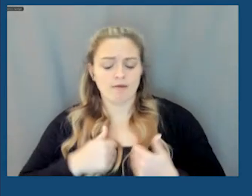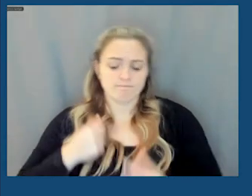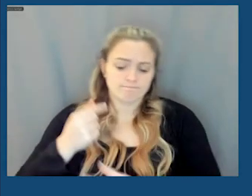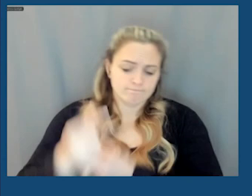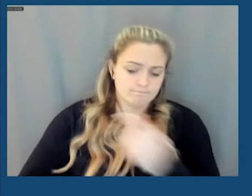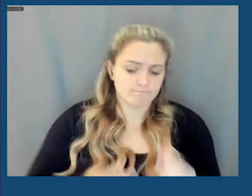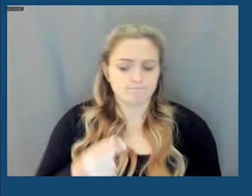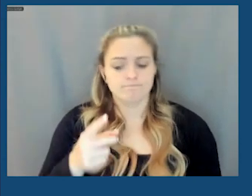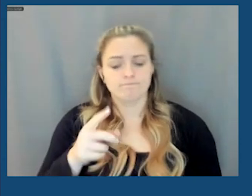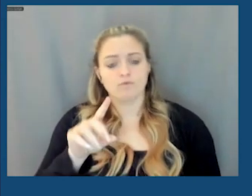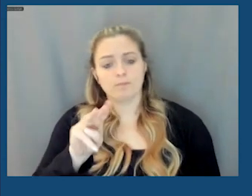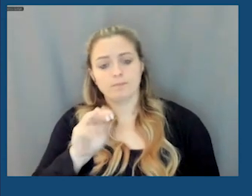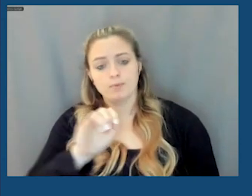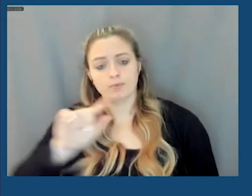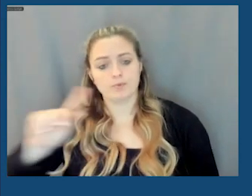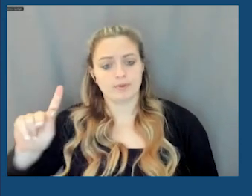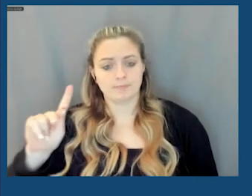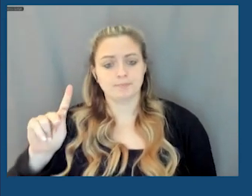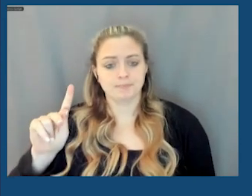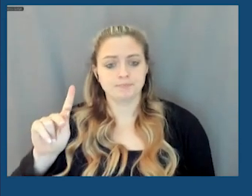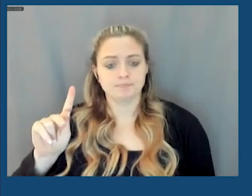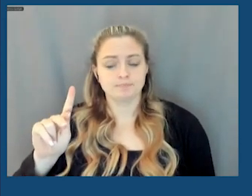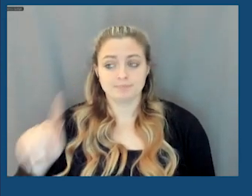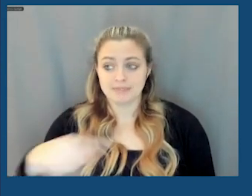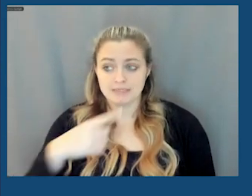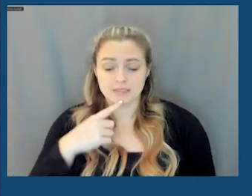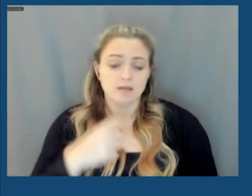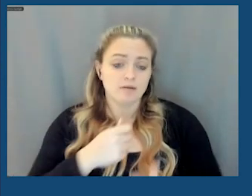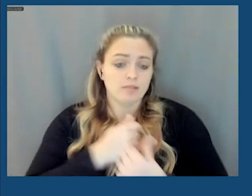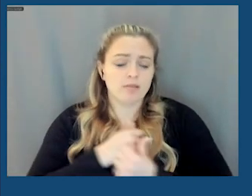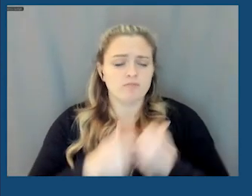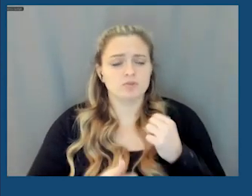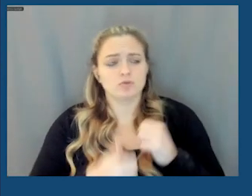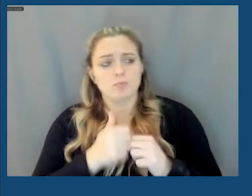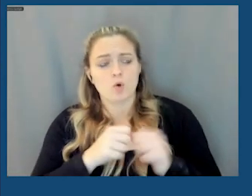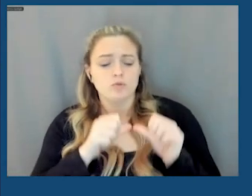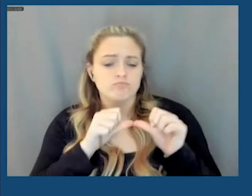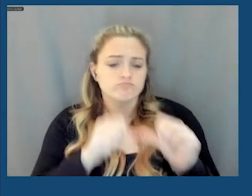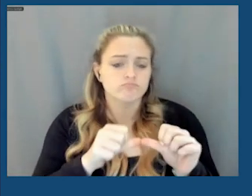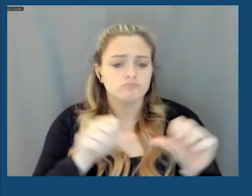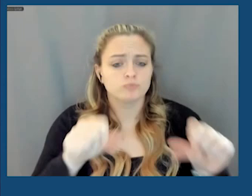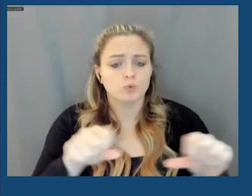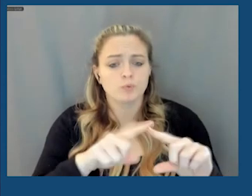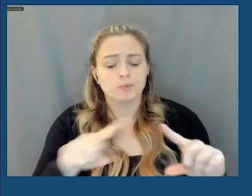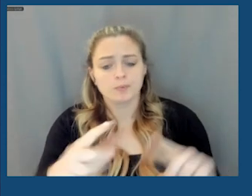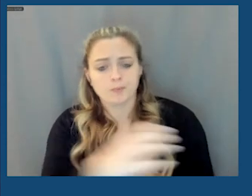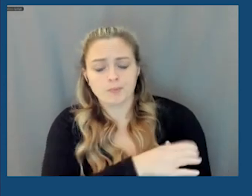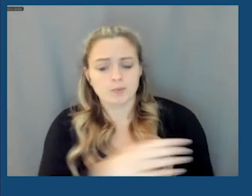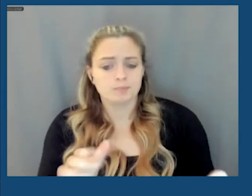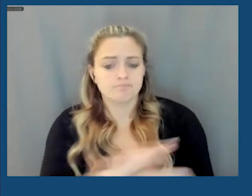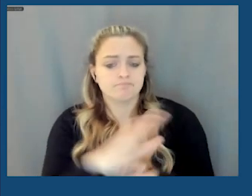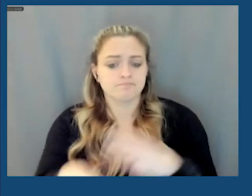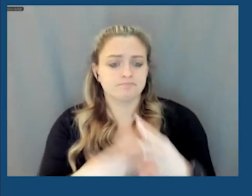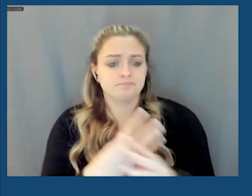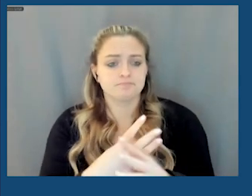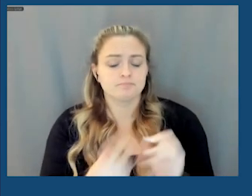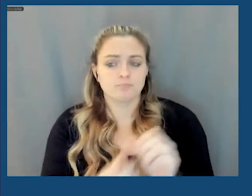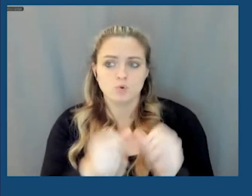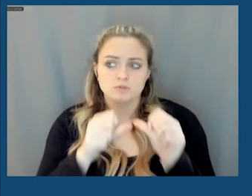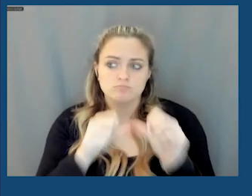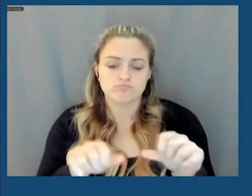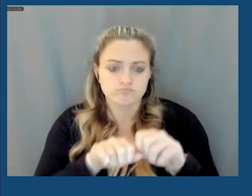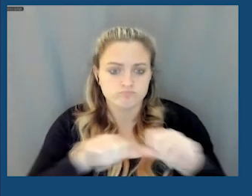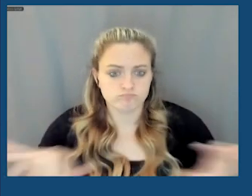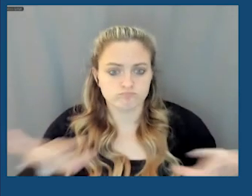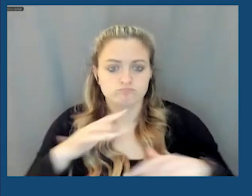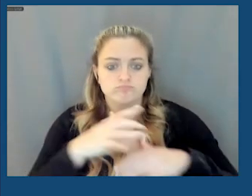King. And it was Dr. King who said, quote, "Love is the most durable power in the world, the most potent instrument